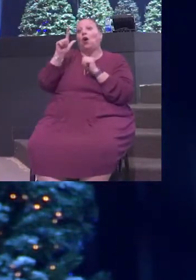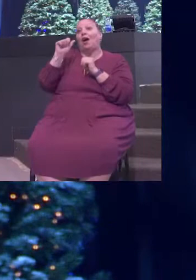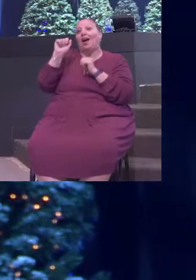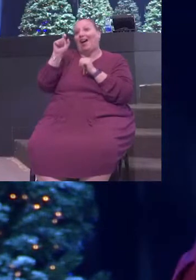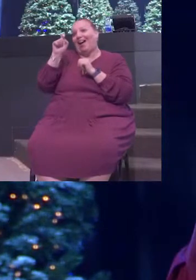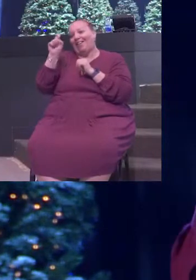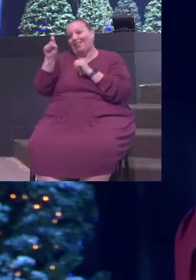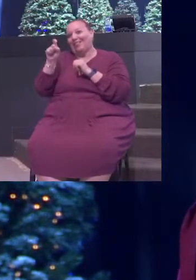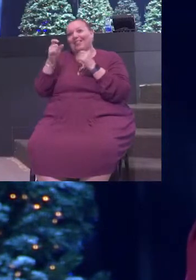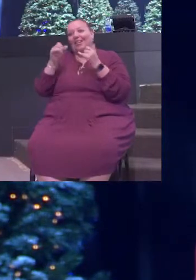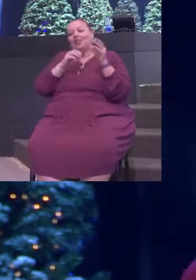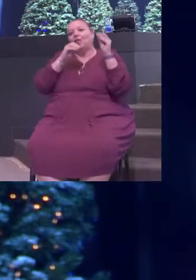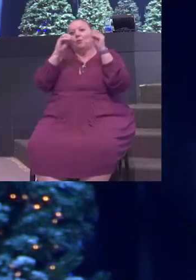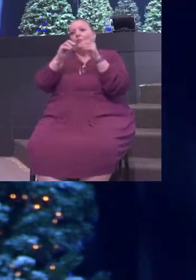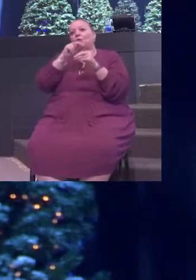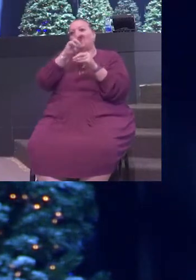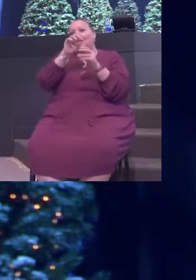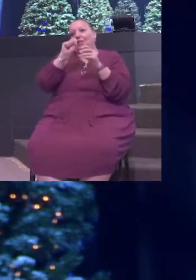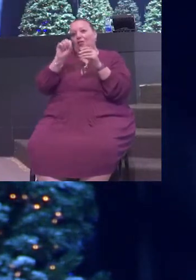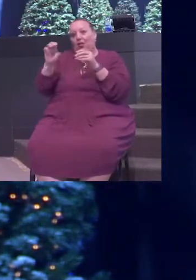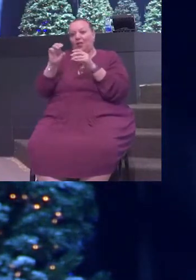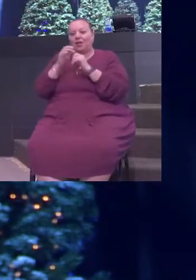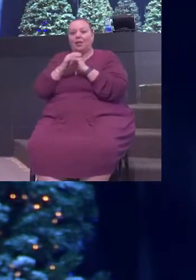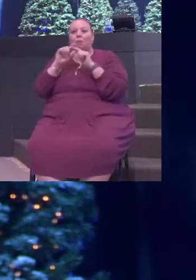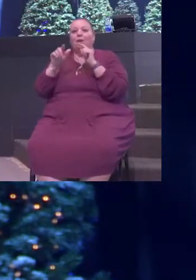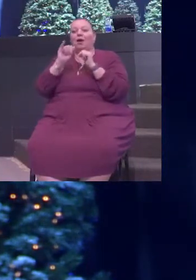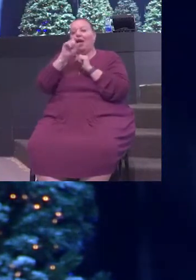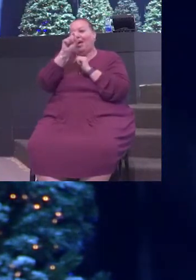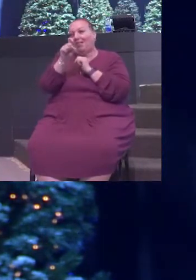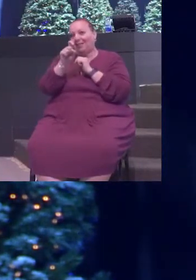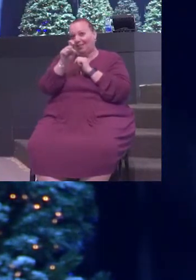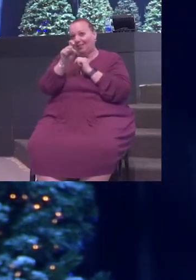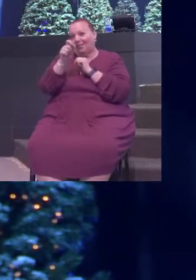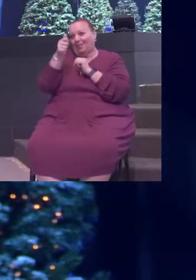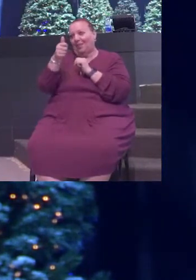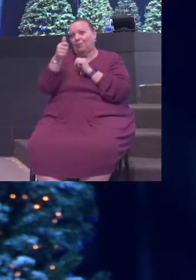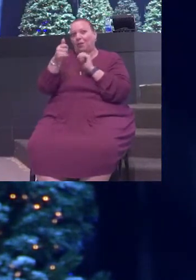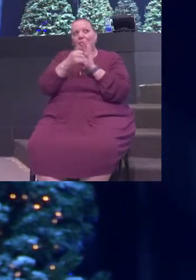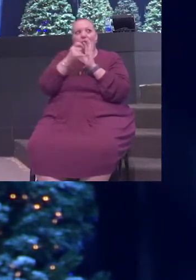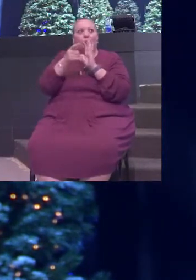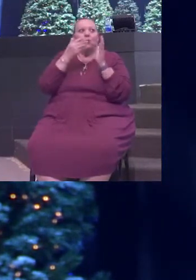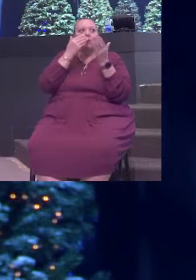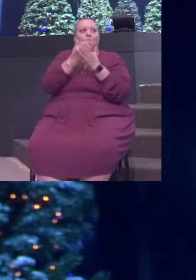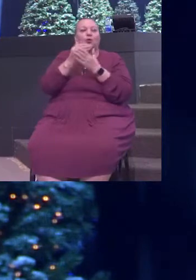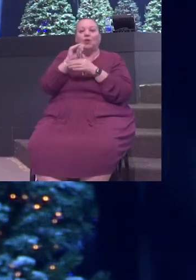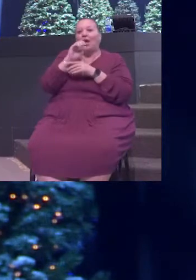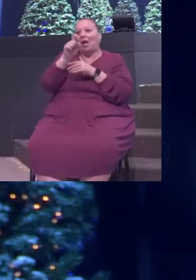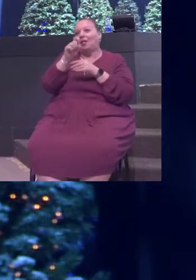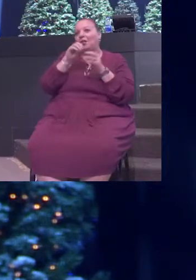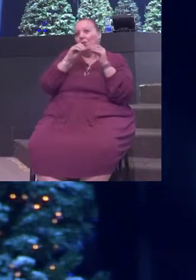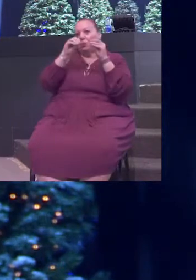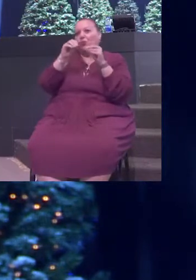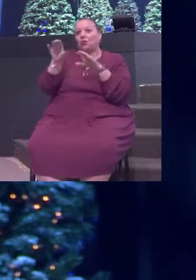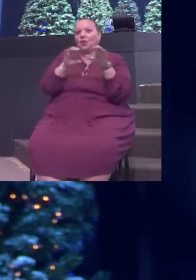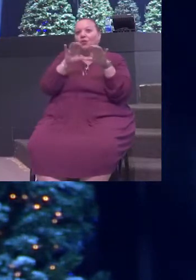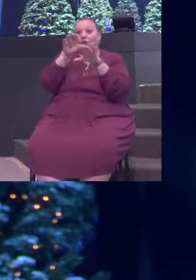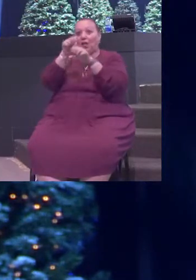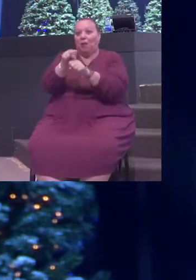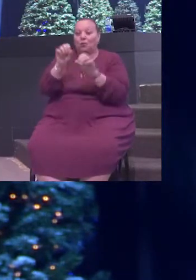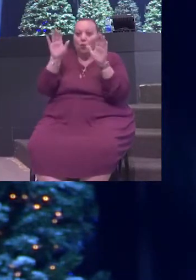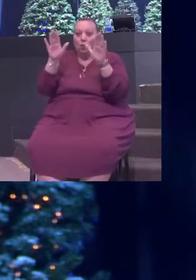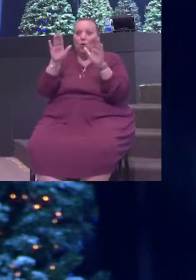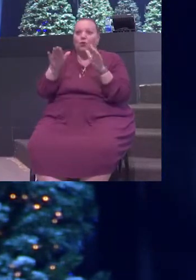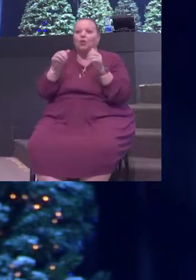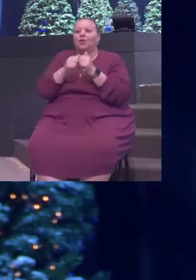lives now, they moved in from North Carolina to South Carolina, but Alex, thumbs up on this one. This was good. Alex put as what she does to recapture the wonder,